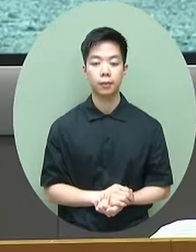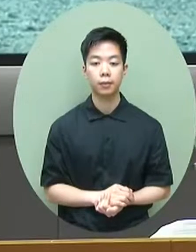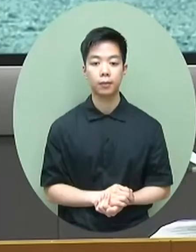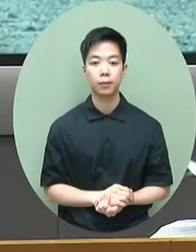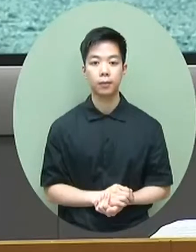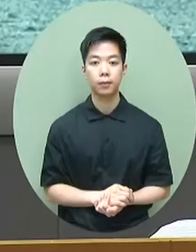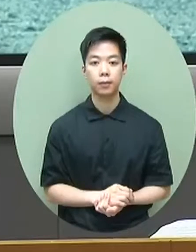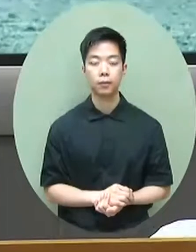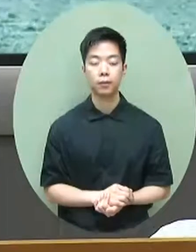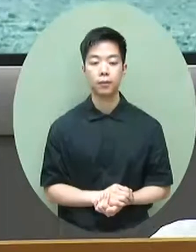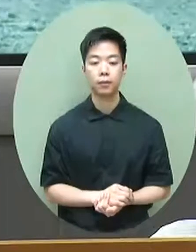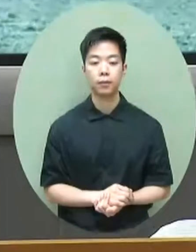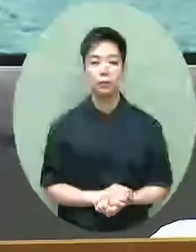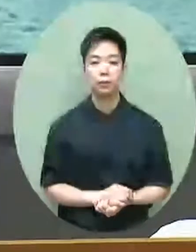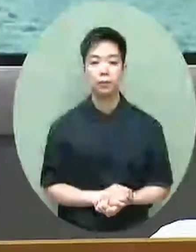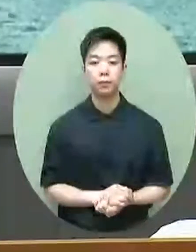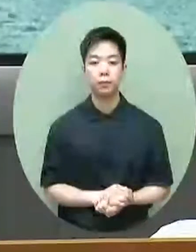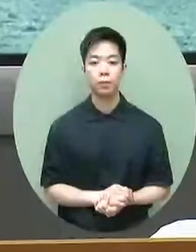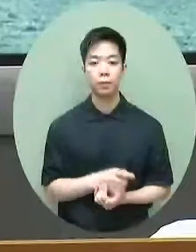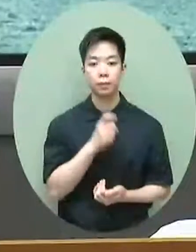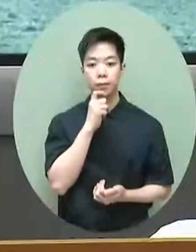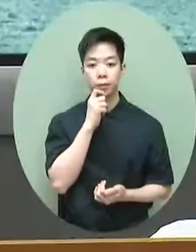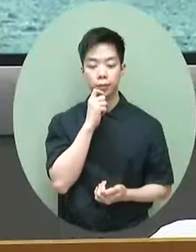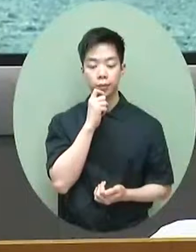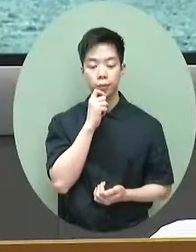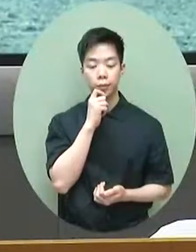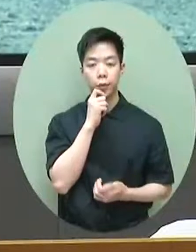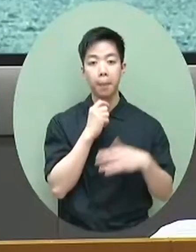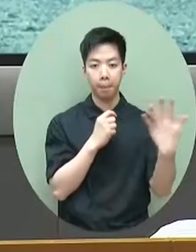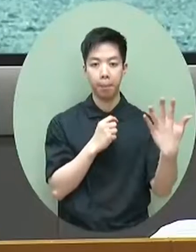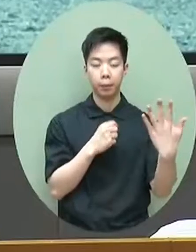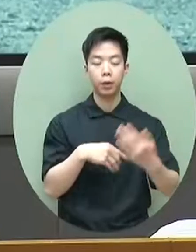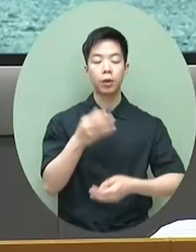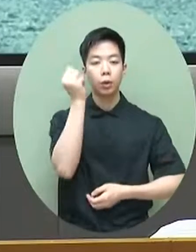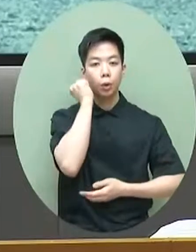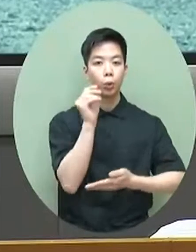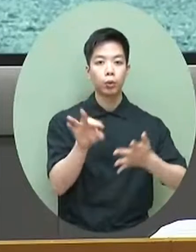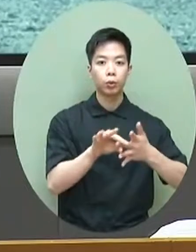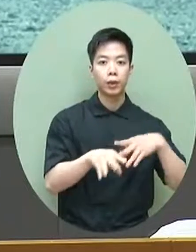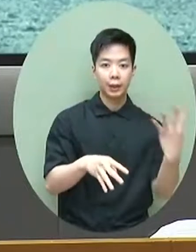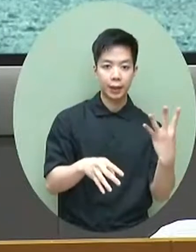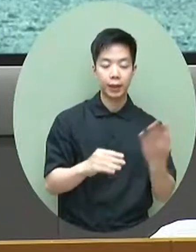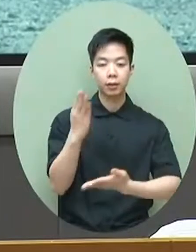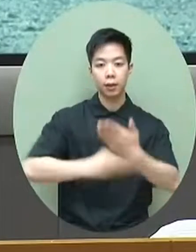5 cases involving 4 RCHEs and 1 RCHD.